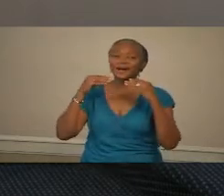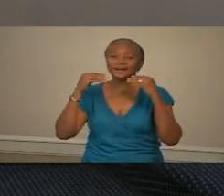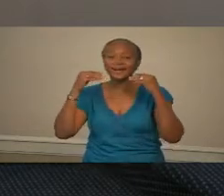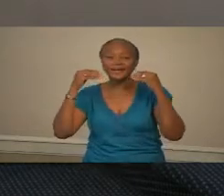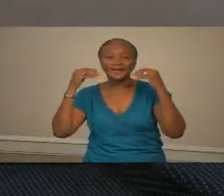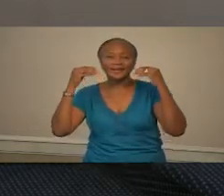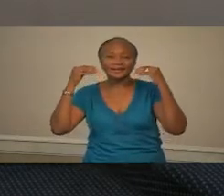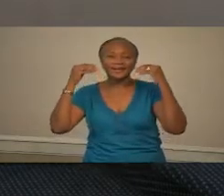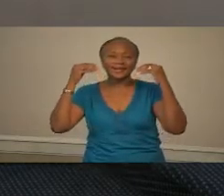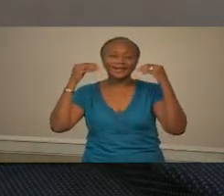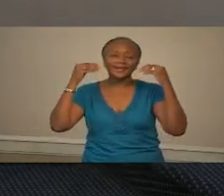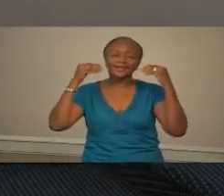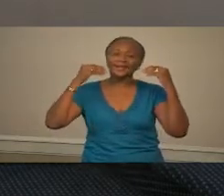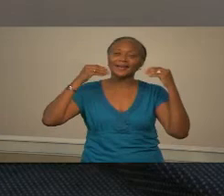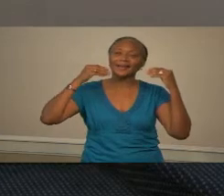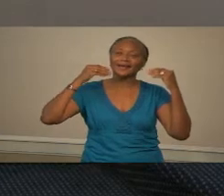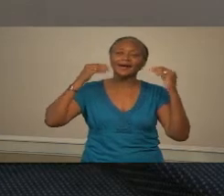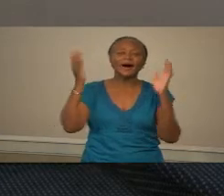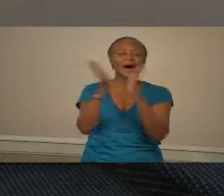smile.